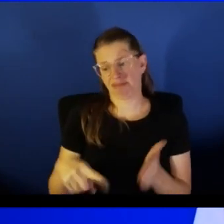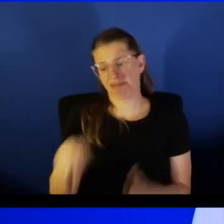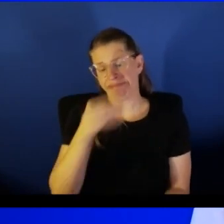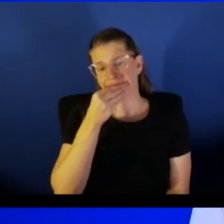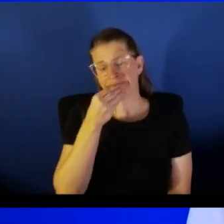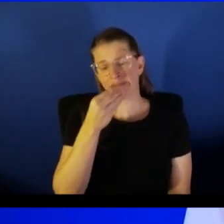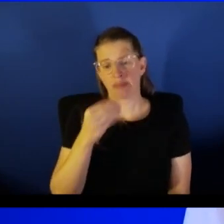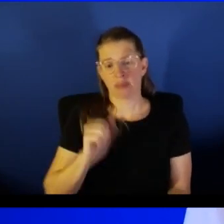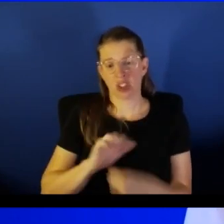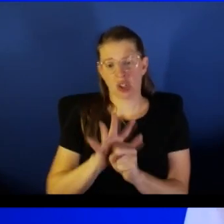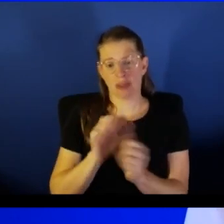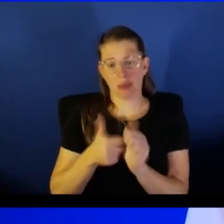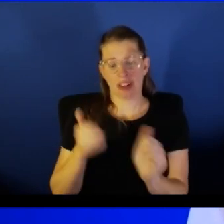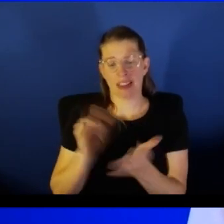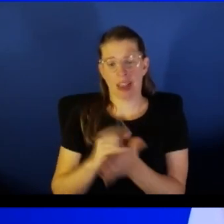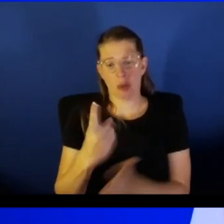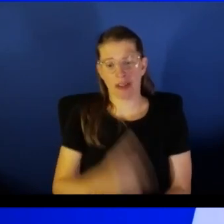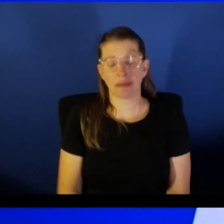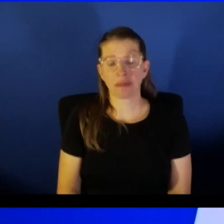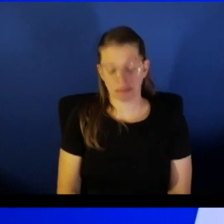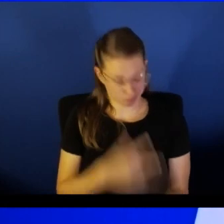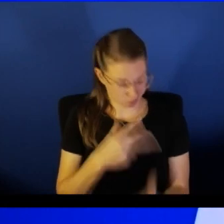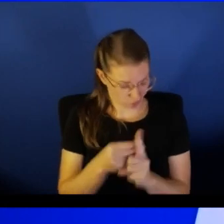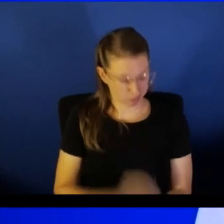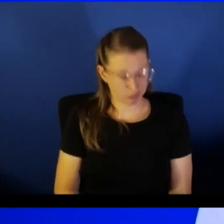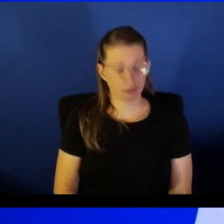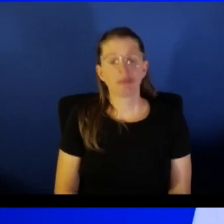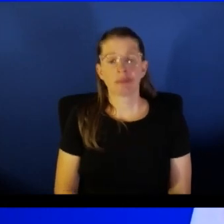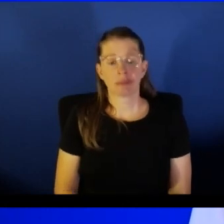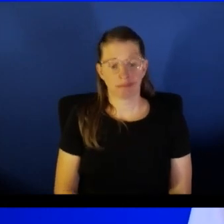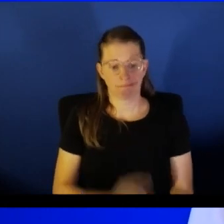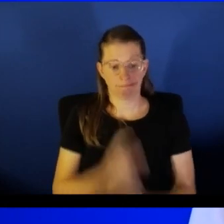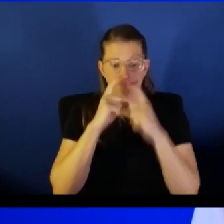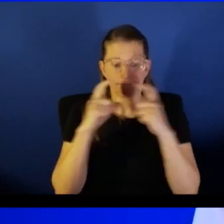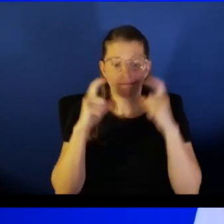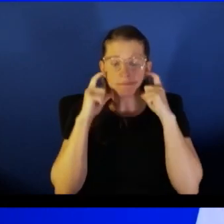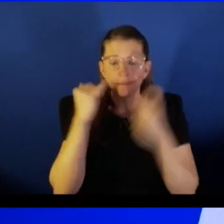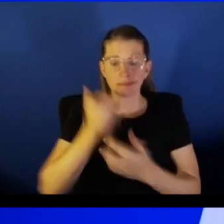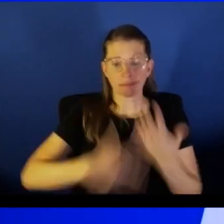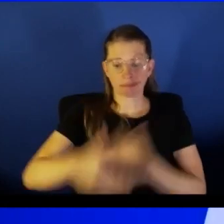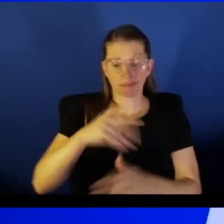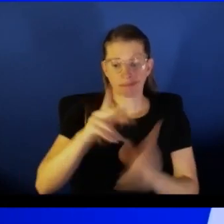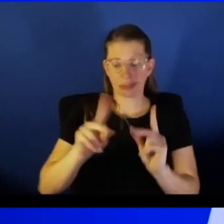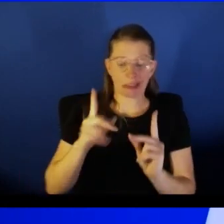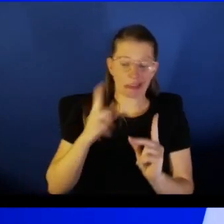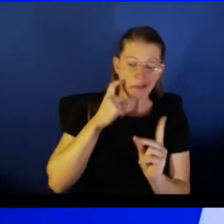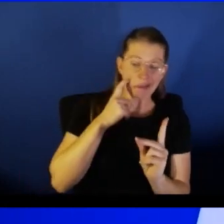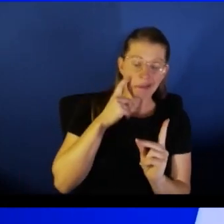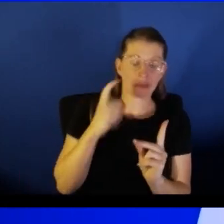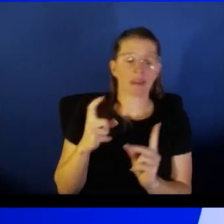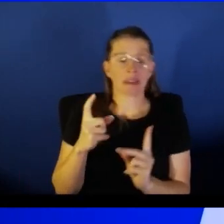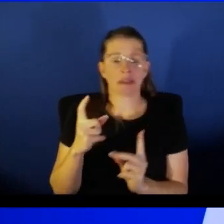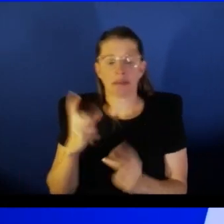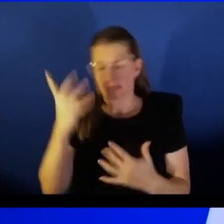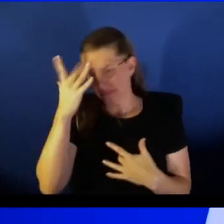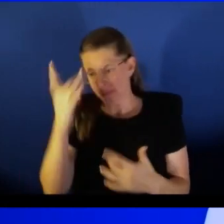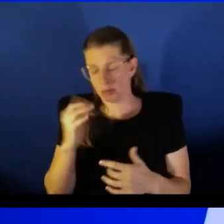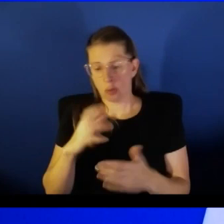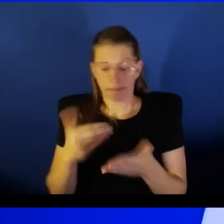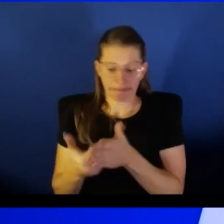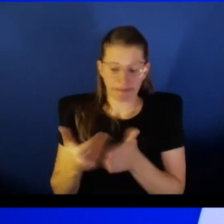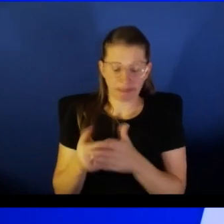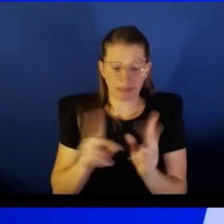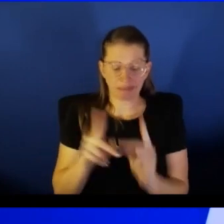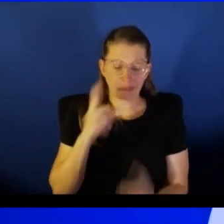preventing that one, vaccine, masking if you're around people that might be sick, if you're around close contact with people that you're suspicious